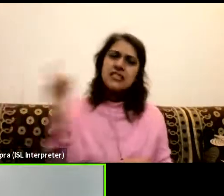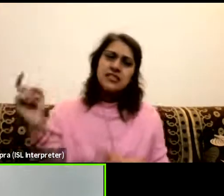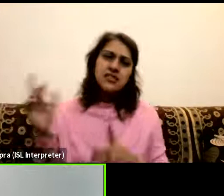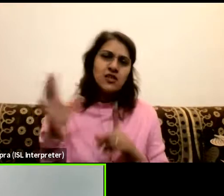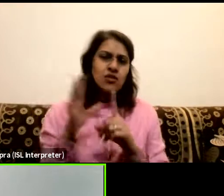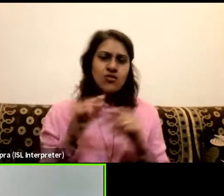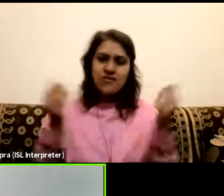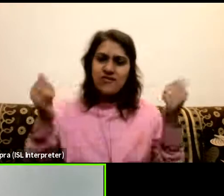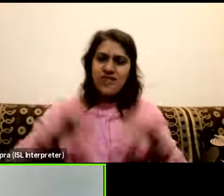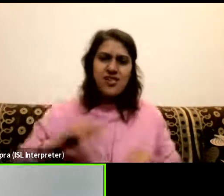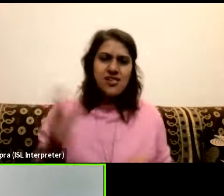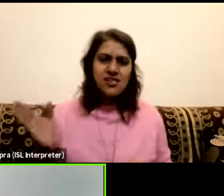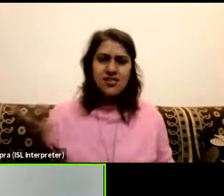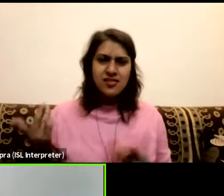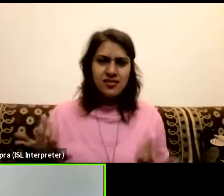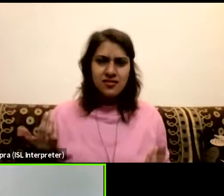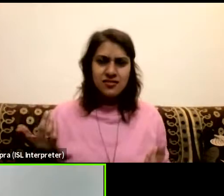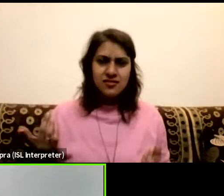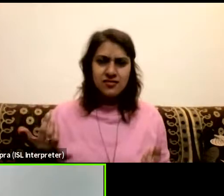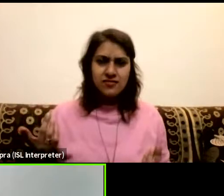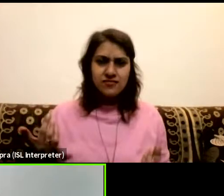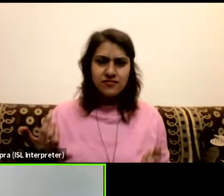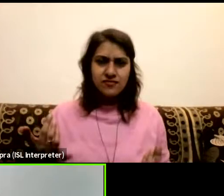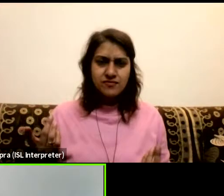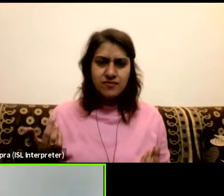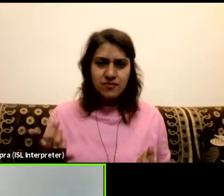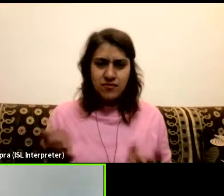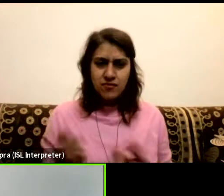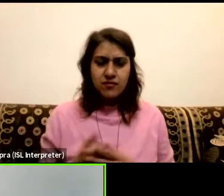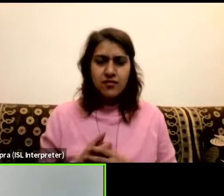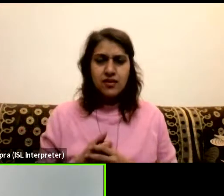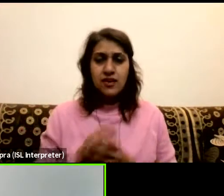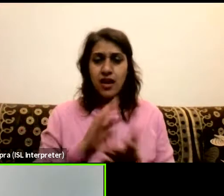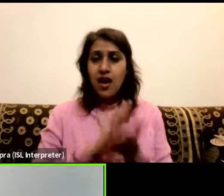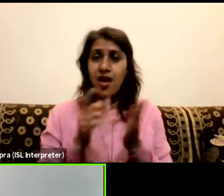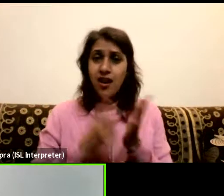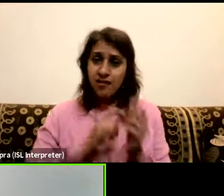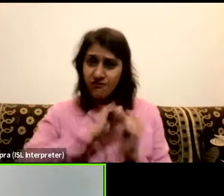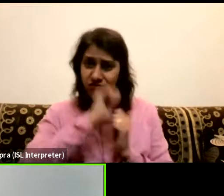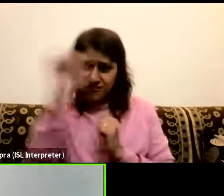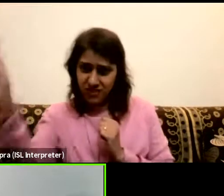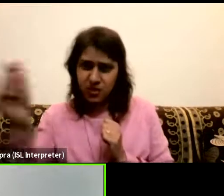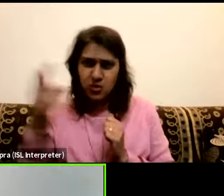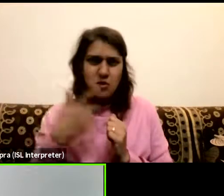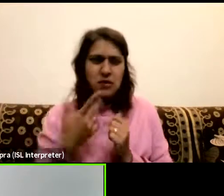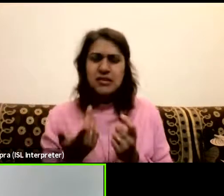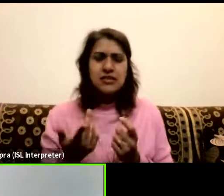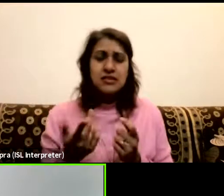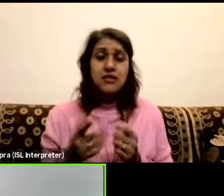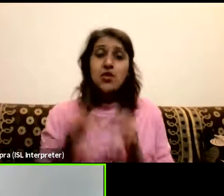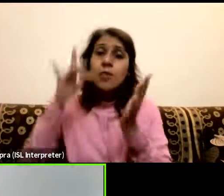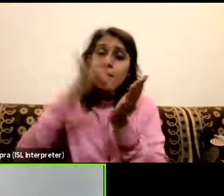medication. So in that situation, what do we do to build back better?